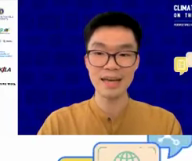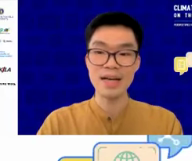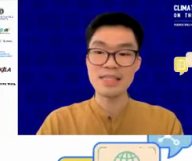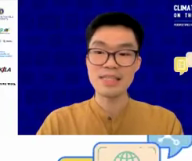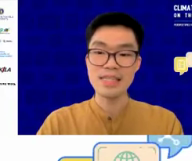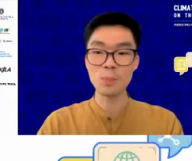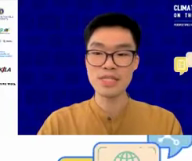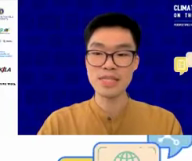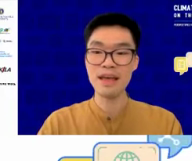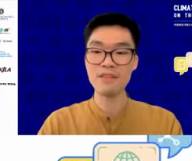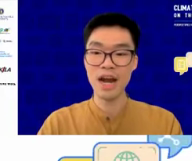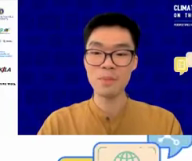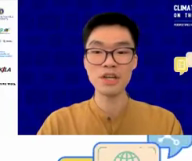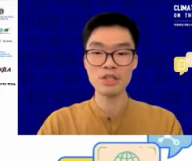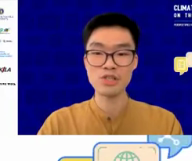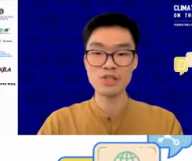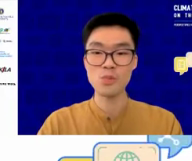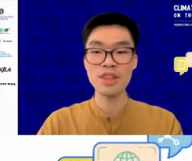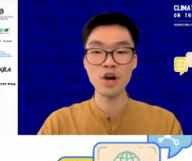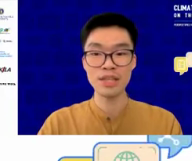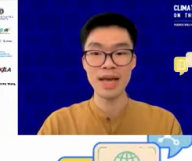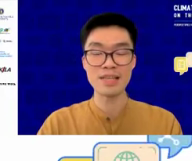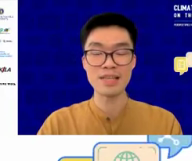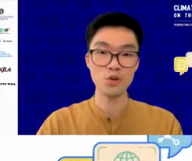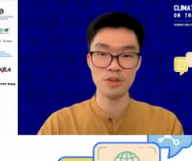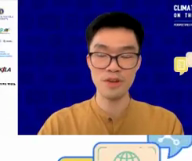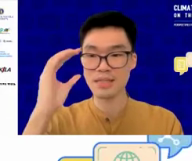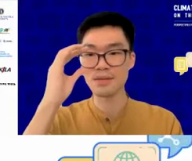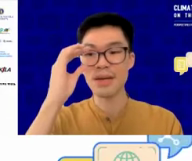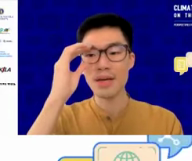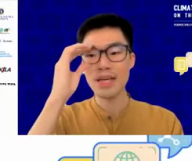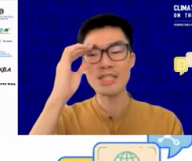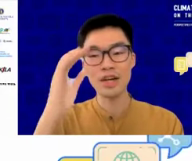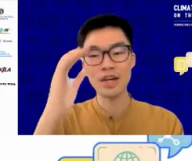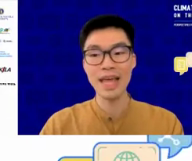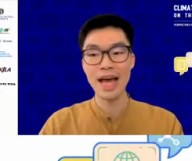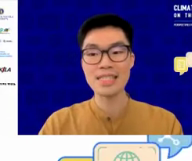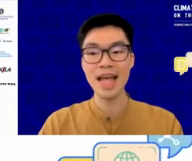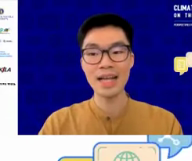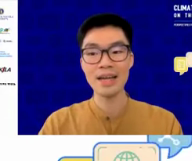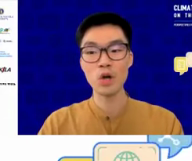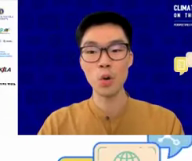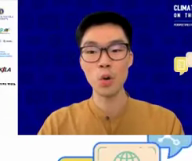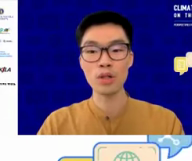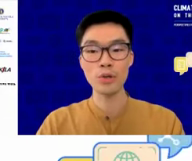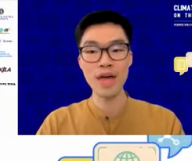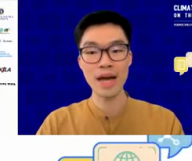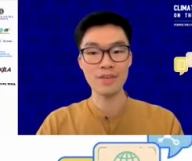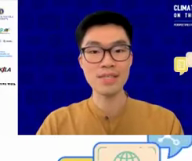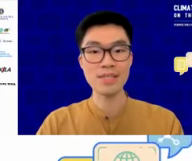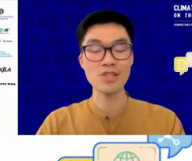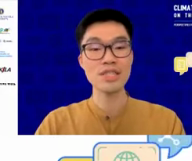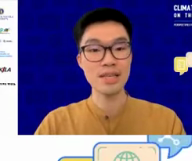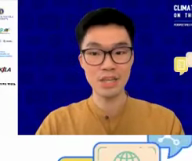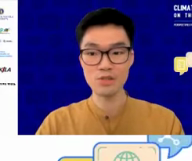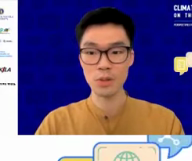campaign at DAKILA, seeking to present environmental concerns within the context of human rights. He started as an anti-coal